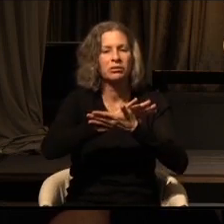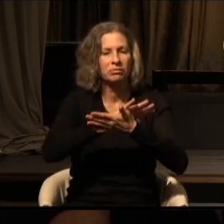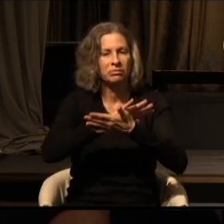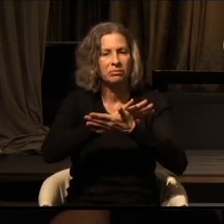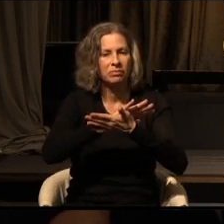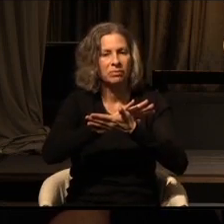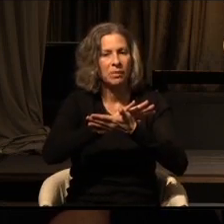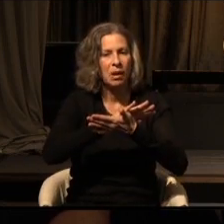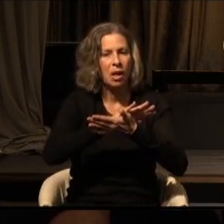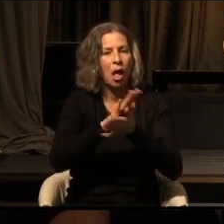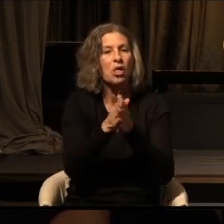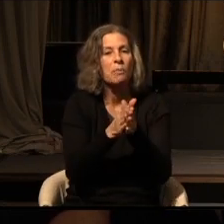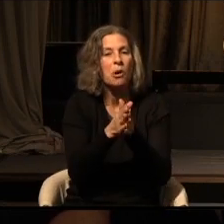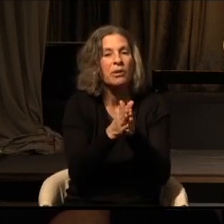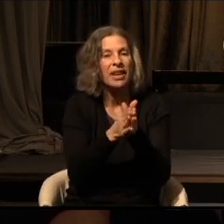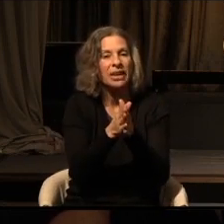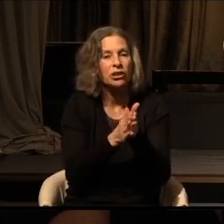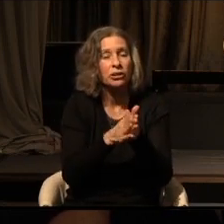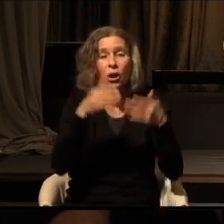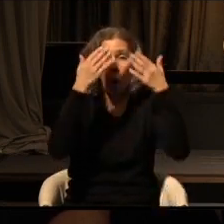motivations so that we can't know.